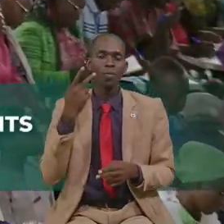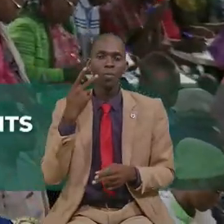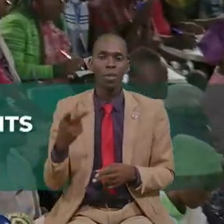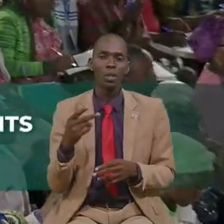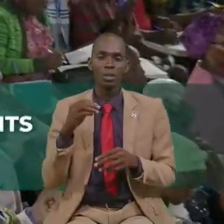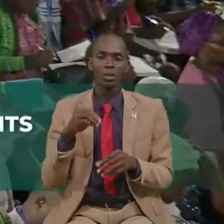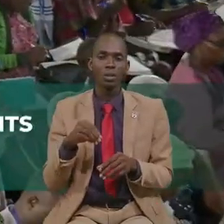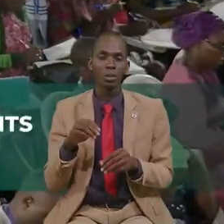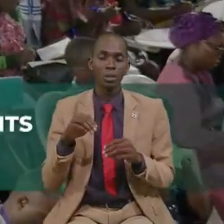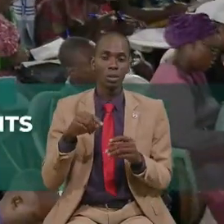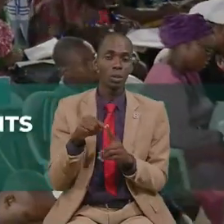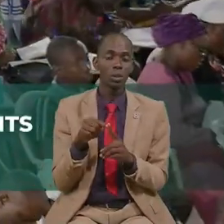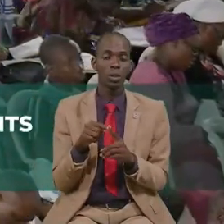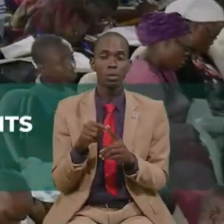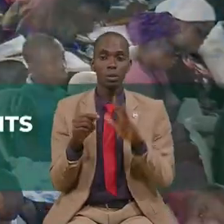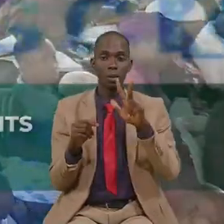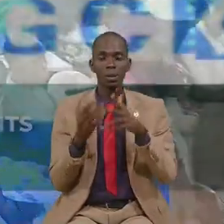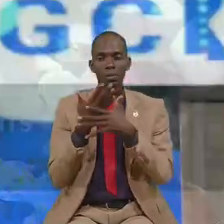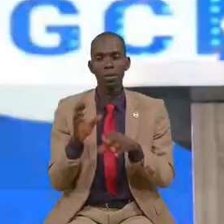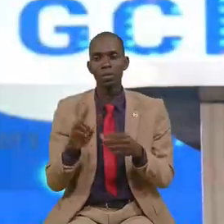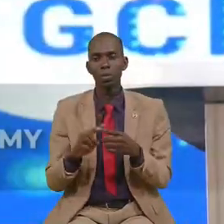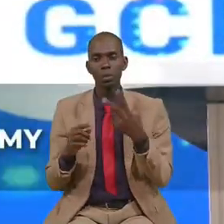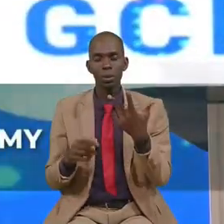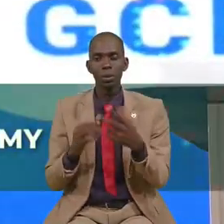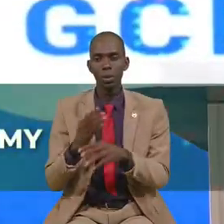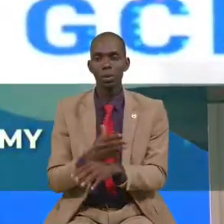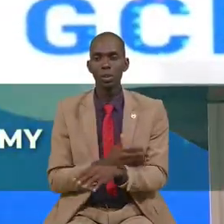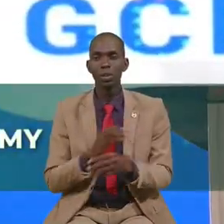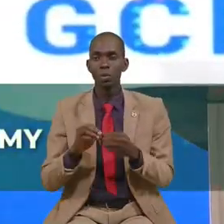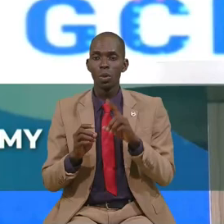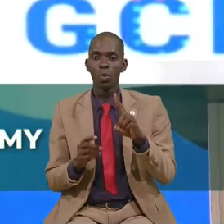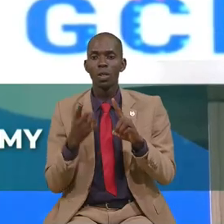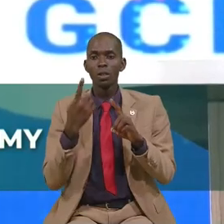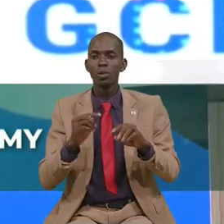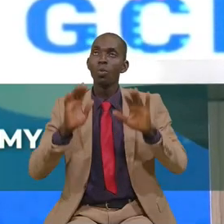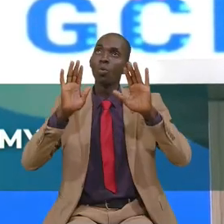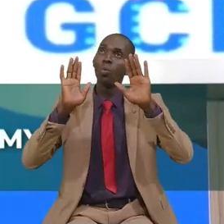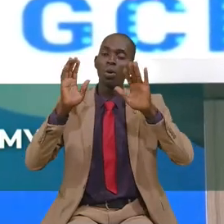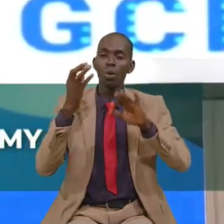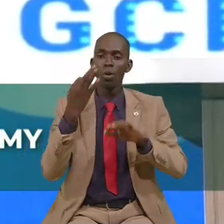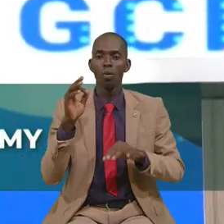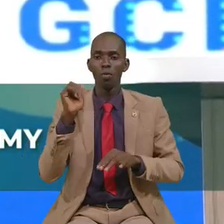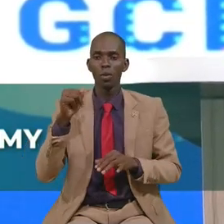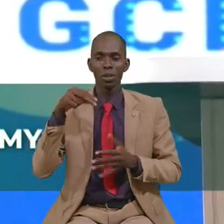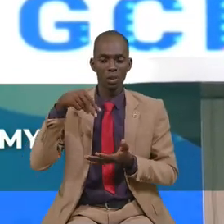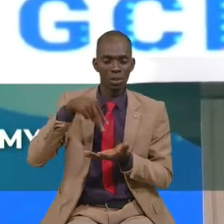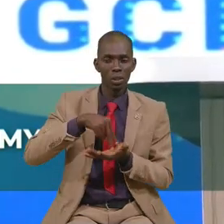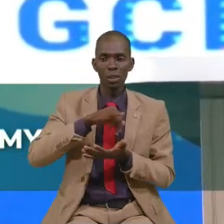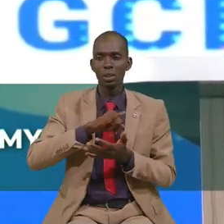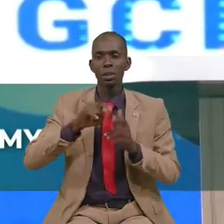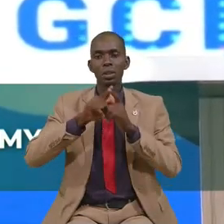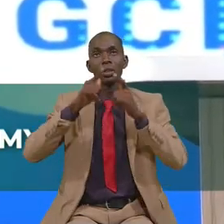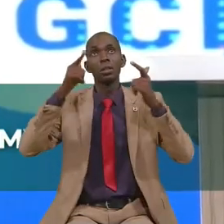three perspectives. Number one, the wonder of a standing great